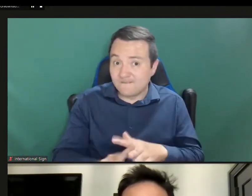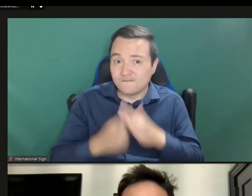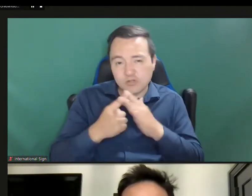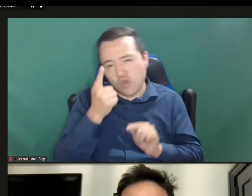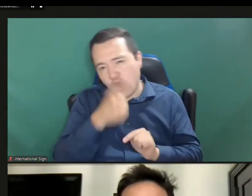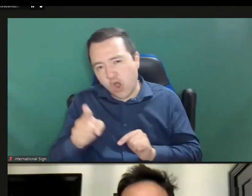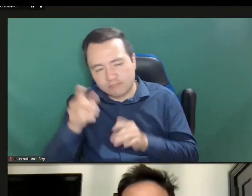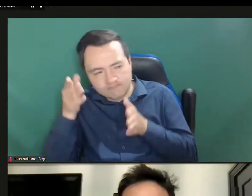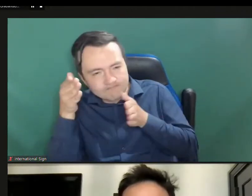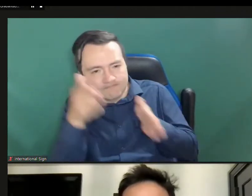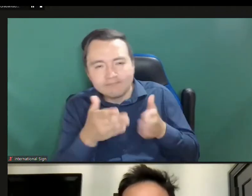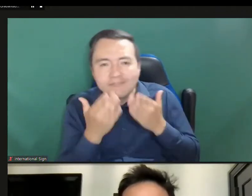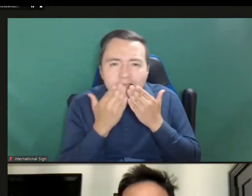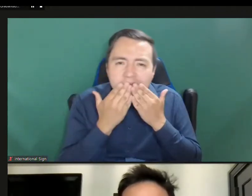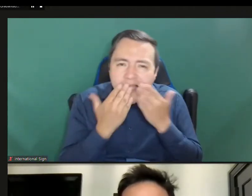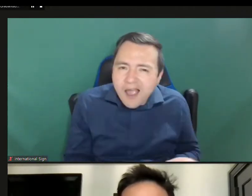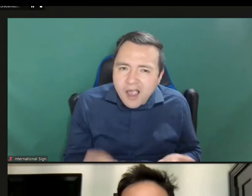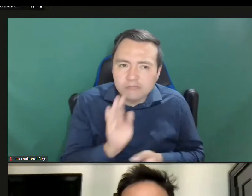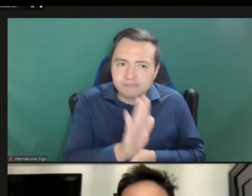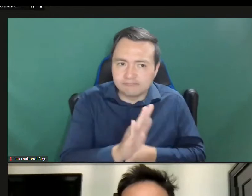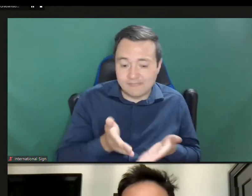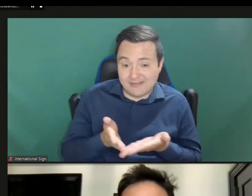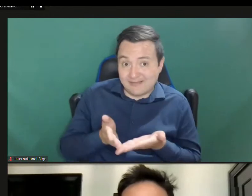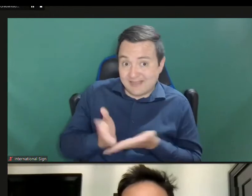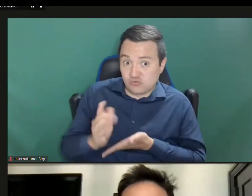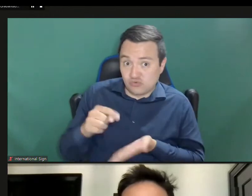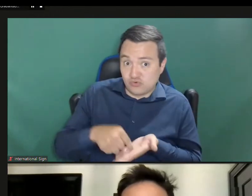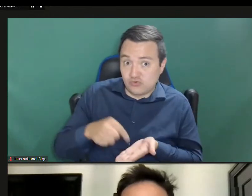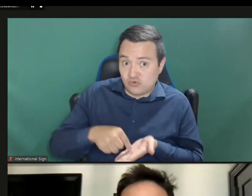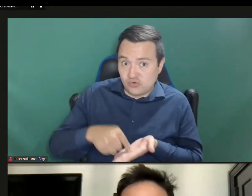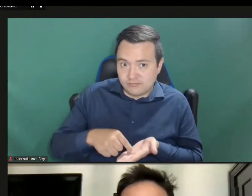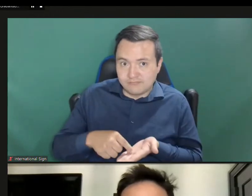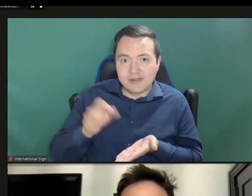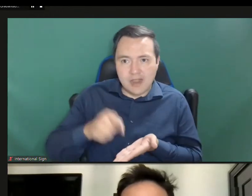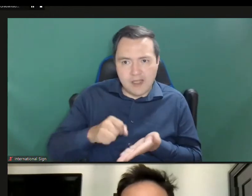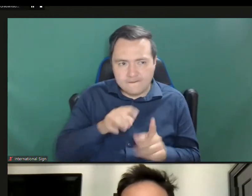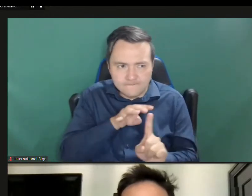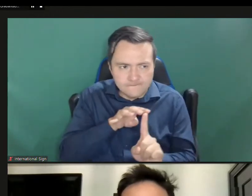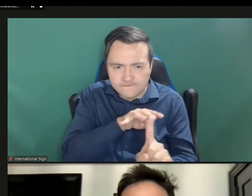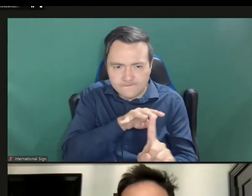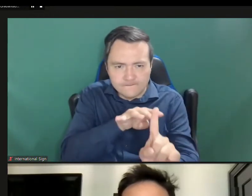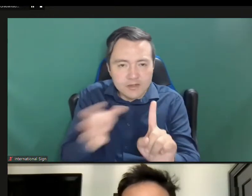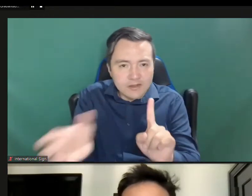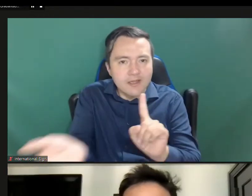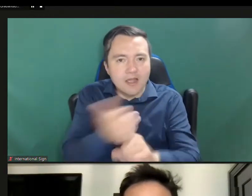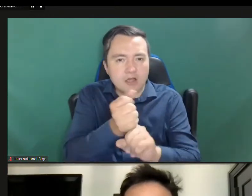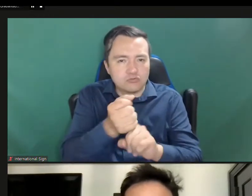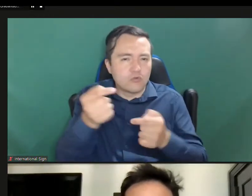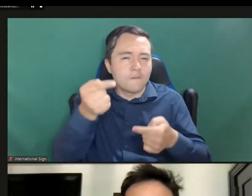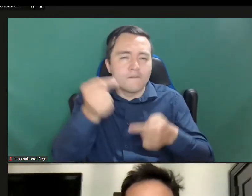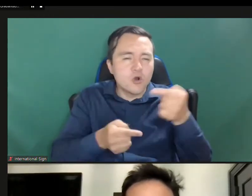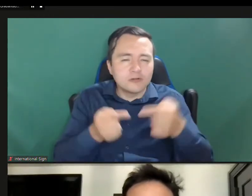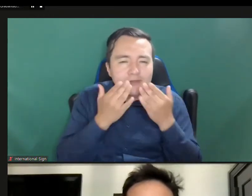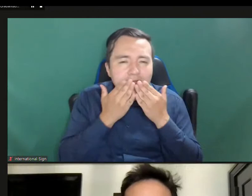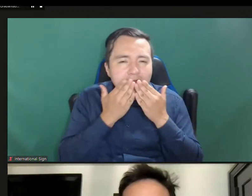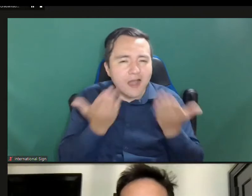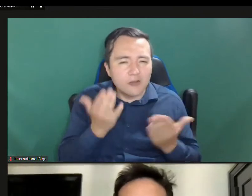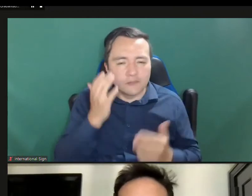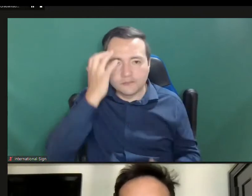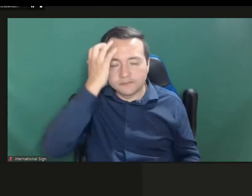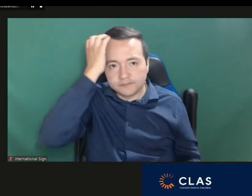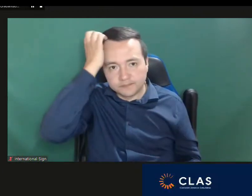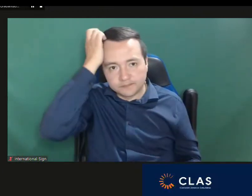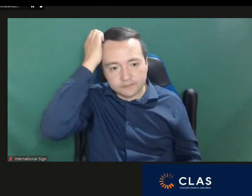shoot those arguments by the industry down, but I would like to know how law can enable us to be more